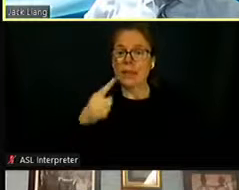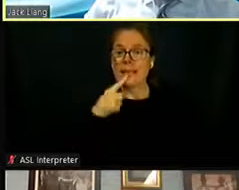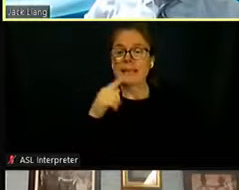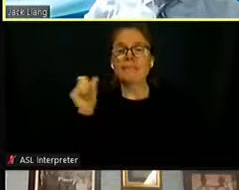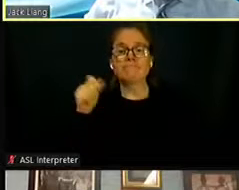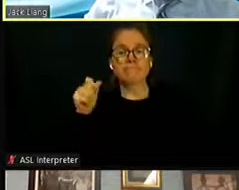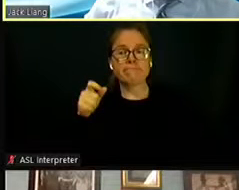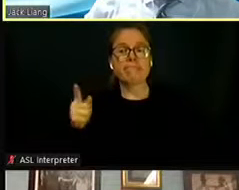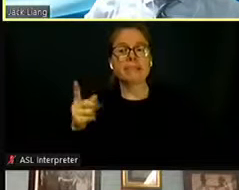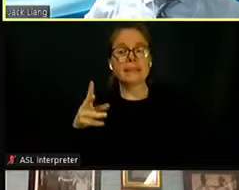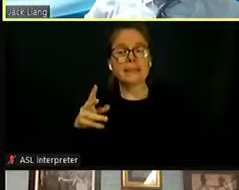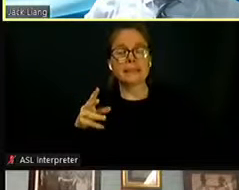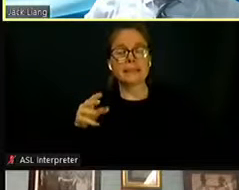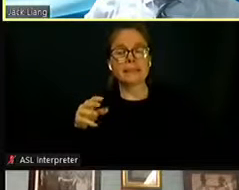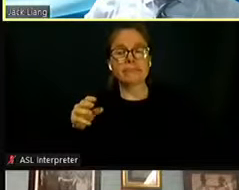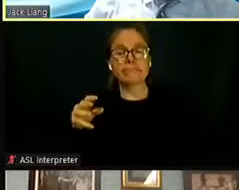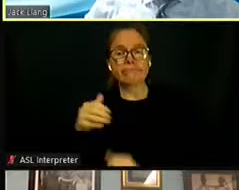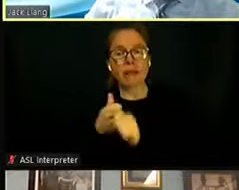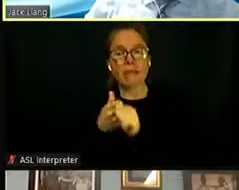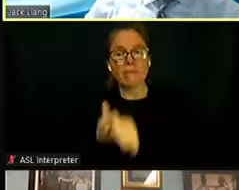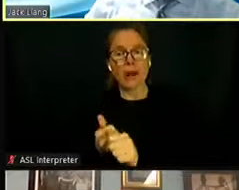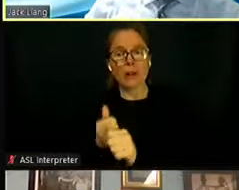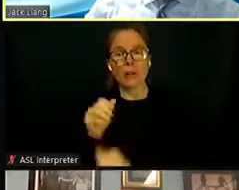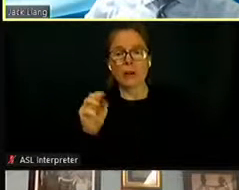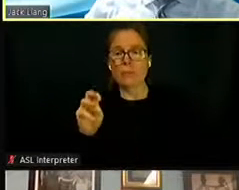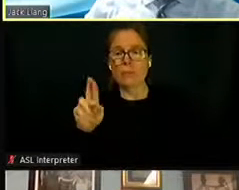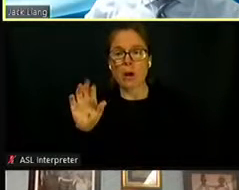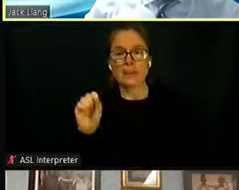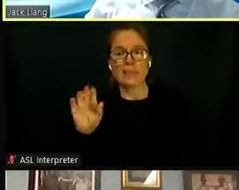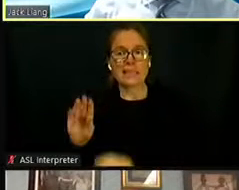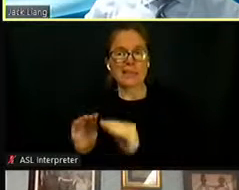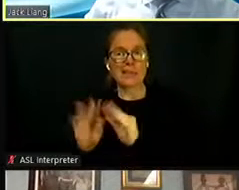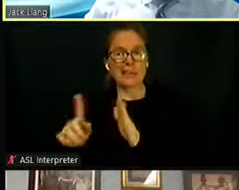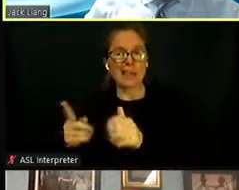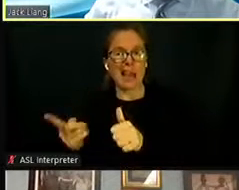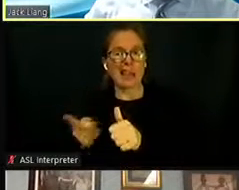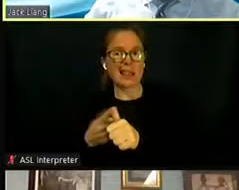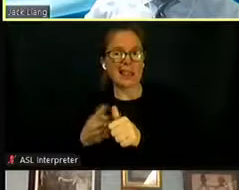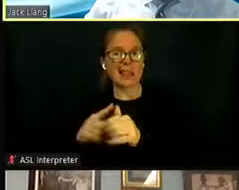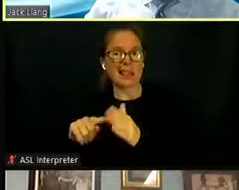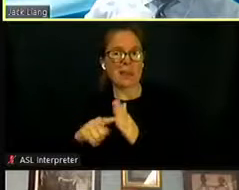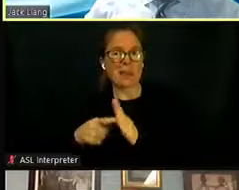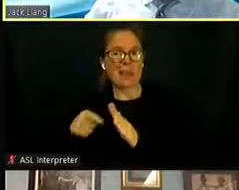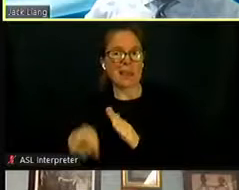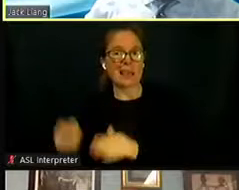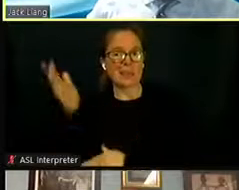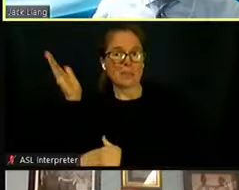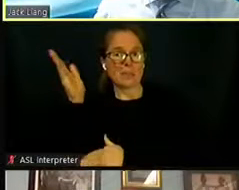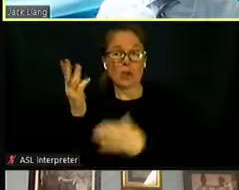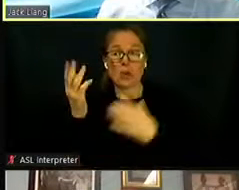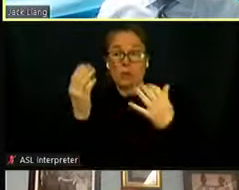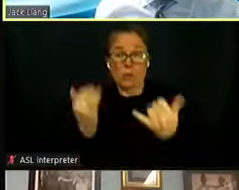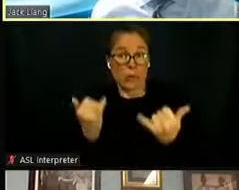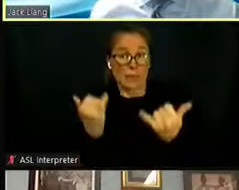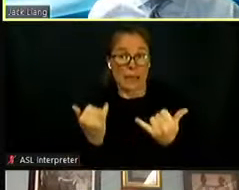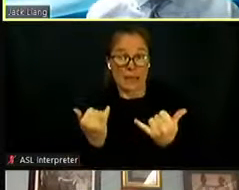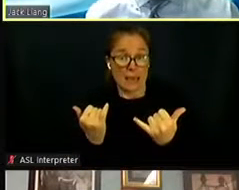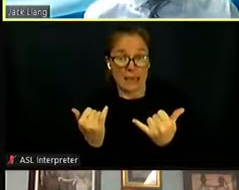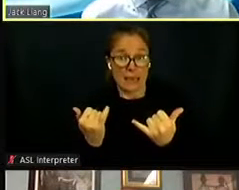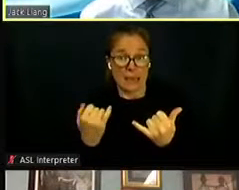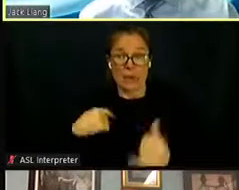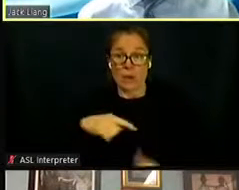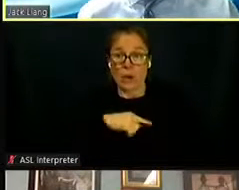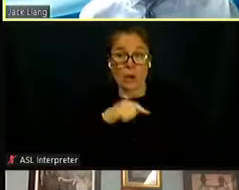of Marcus' clarification at the beginning of this presentation, is that we are not